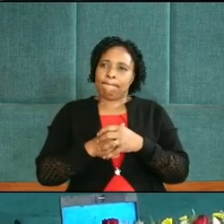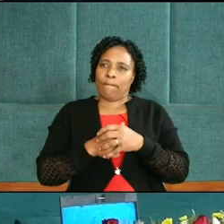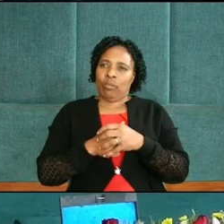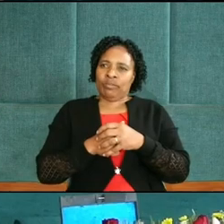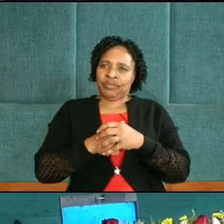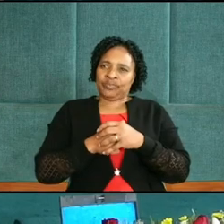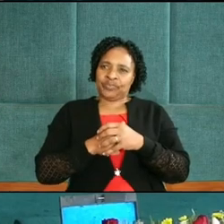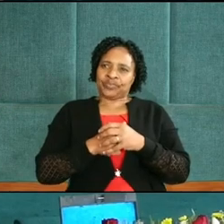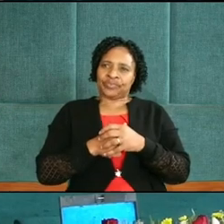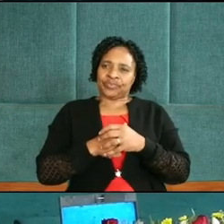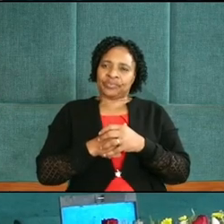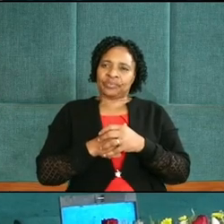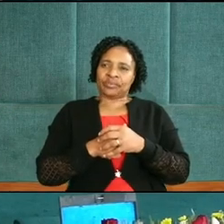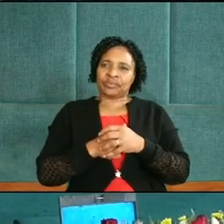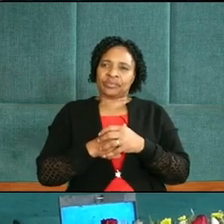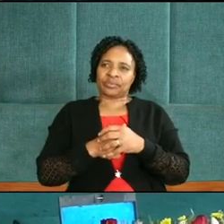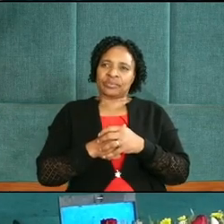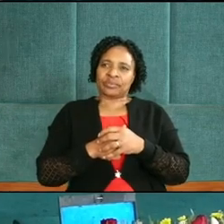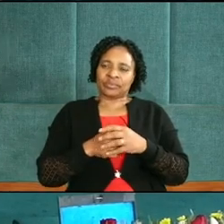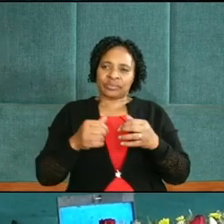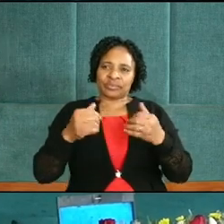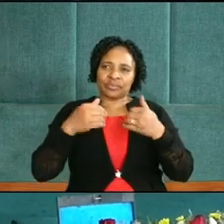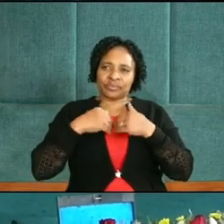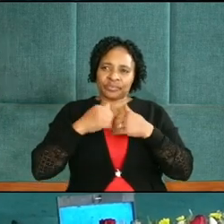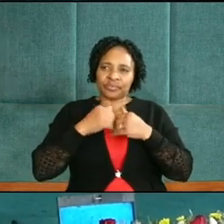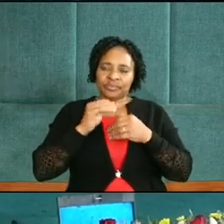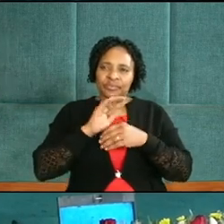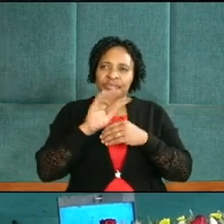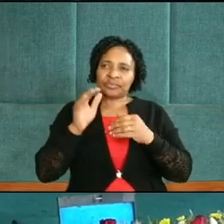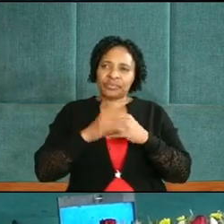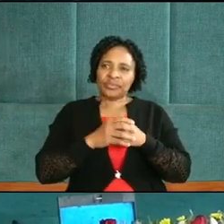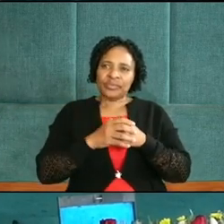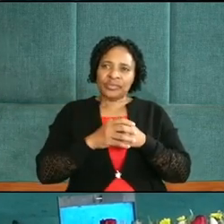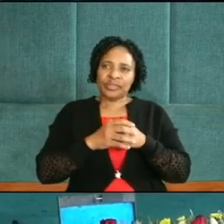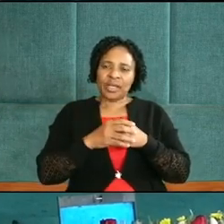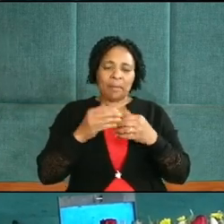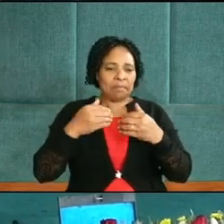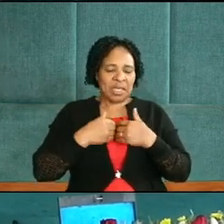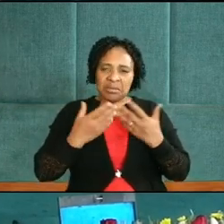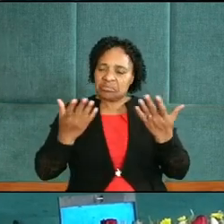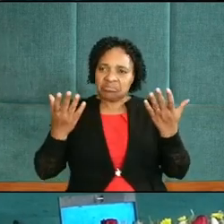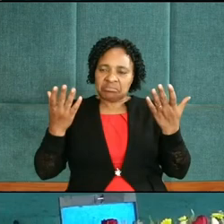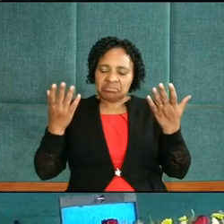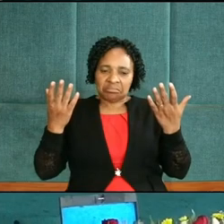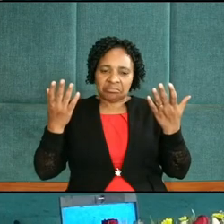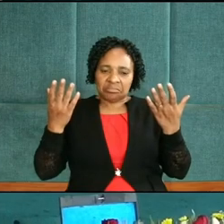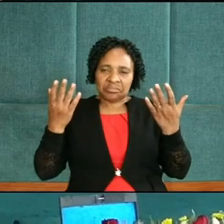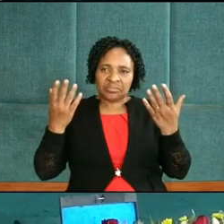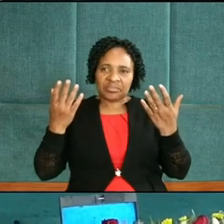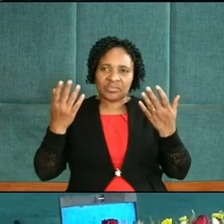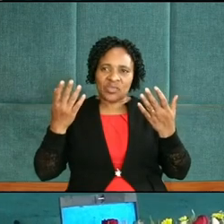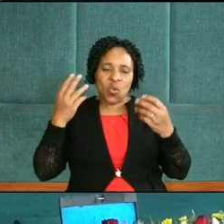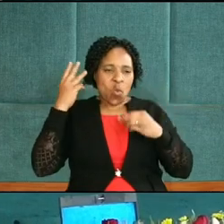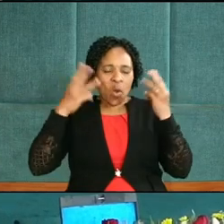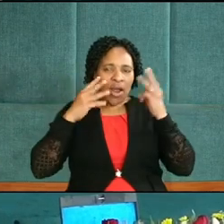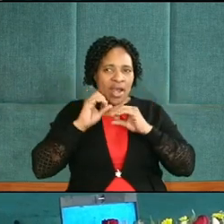Just double check. So here's my appeal. I don't care how long you've been baptized in this church. I don't care what